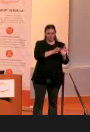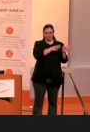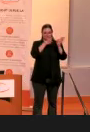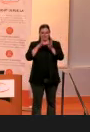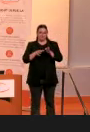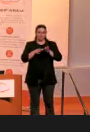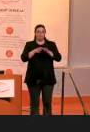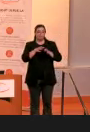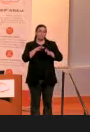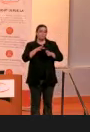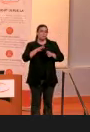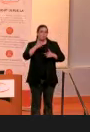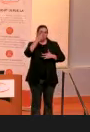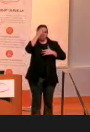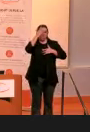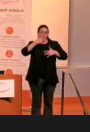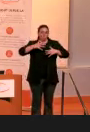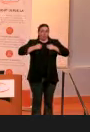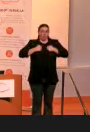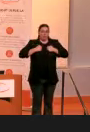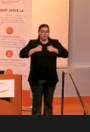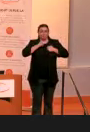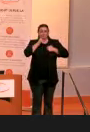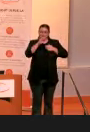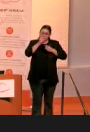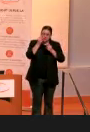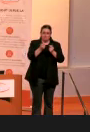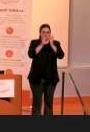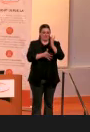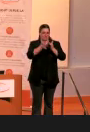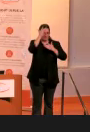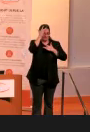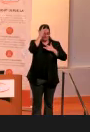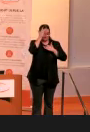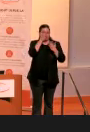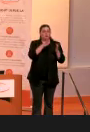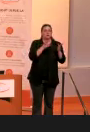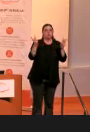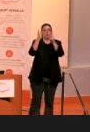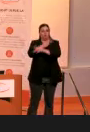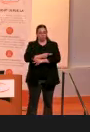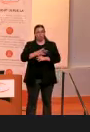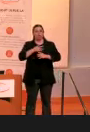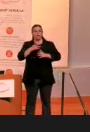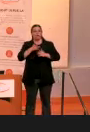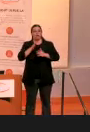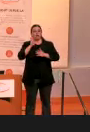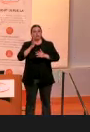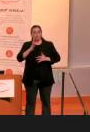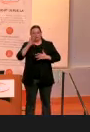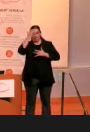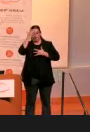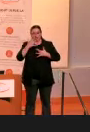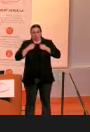benign autoimmunity and then pathogenic autoimmunity, which leads to the activation of certain